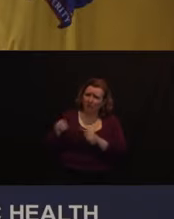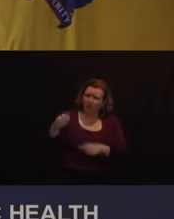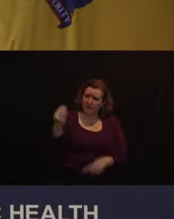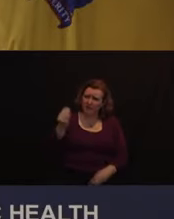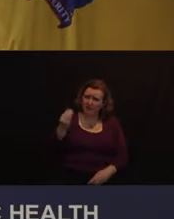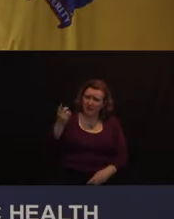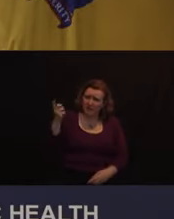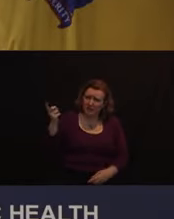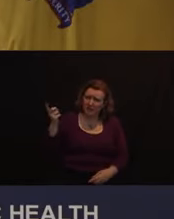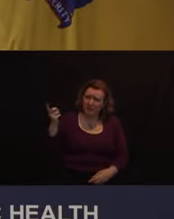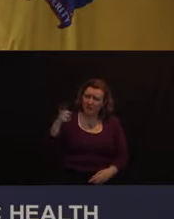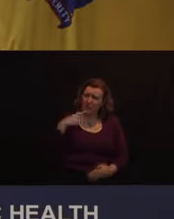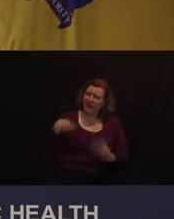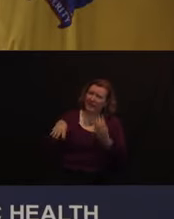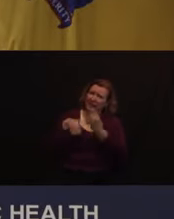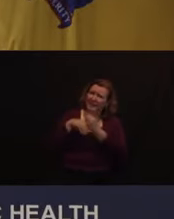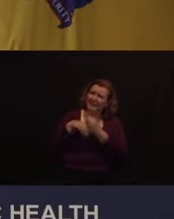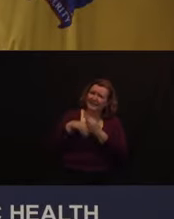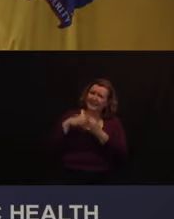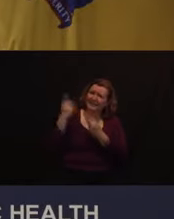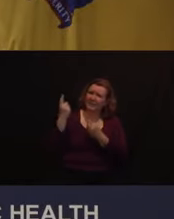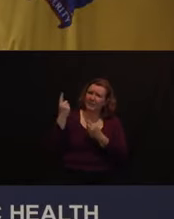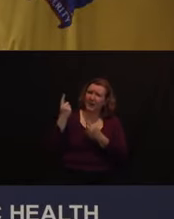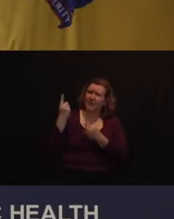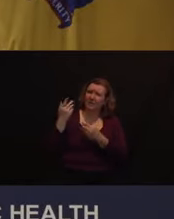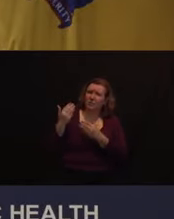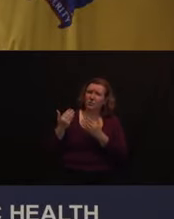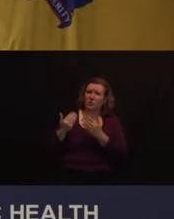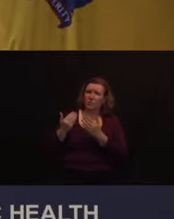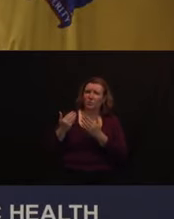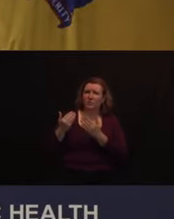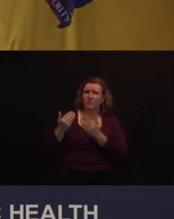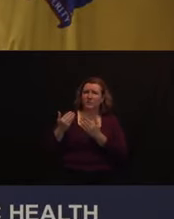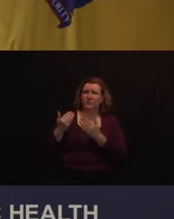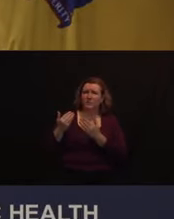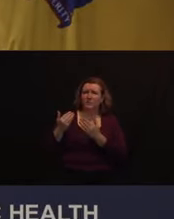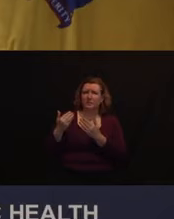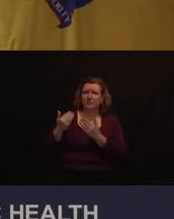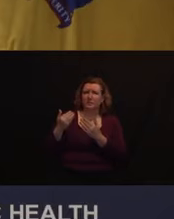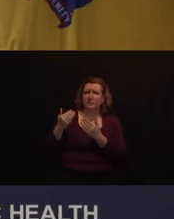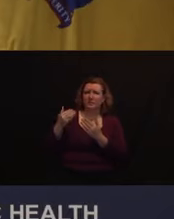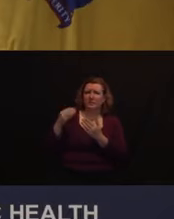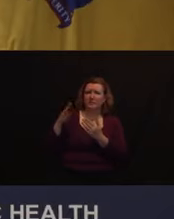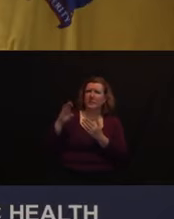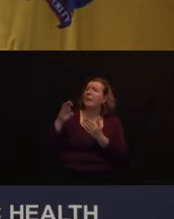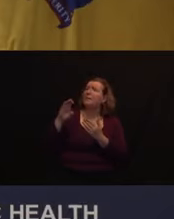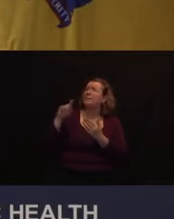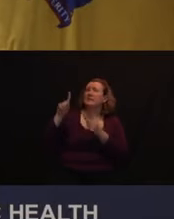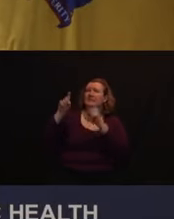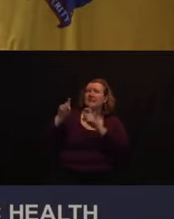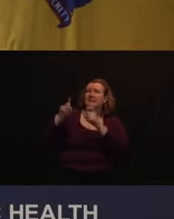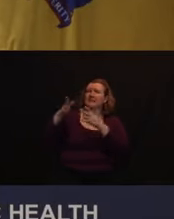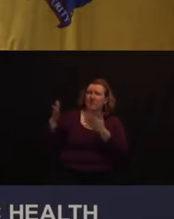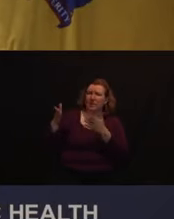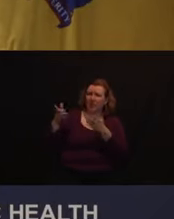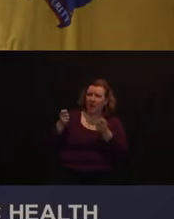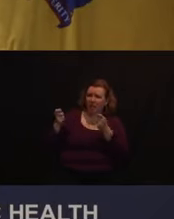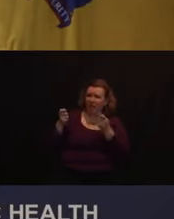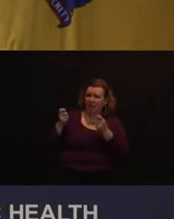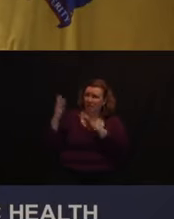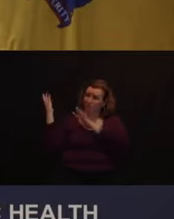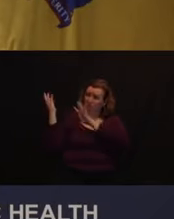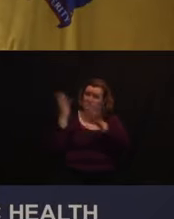web portal, albeit in beta mode. In advance of that, is it ready to handle the high amount of traffic, either